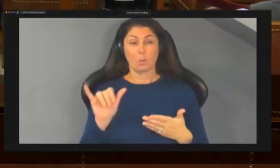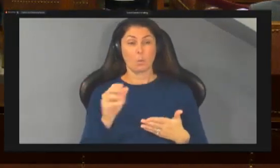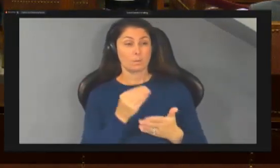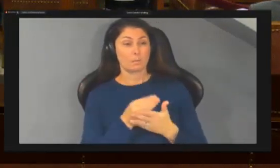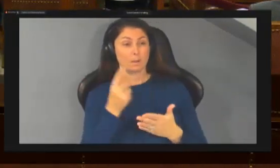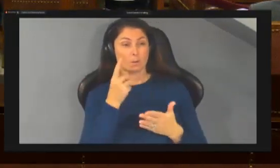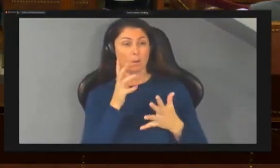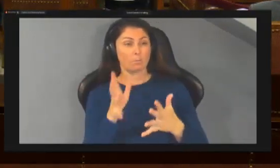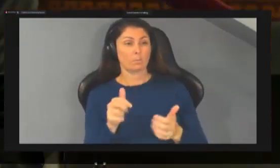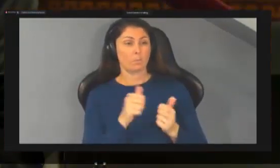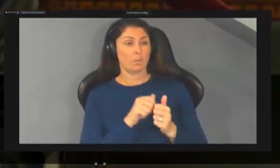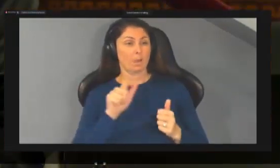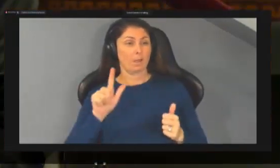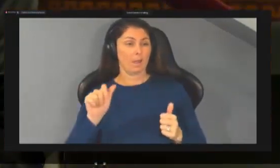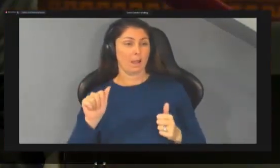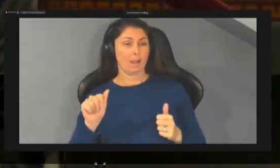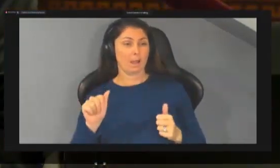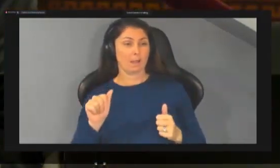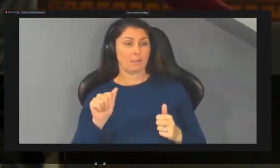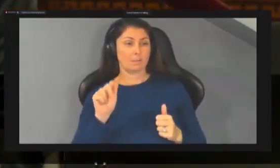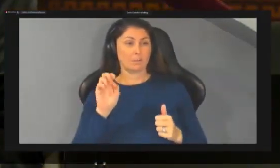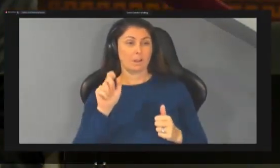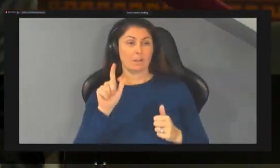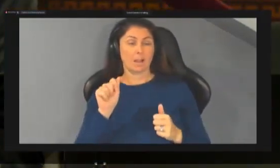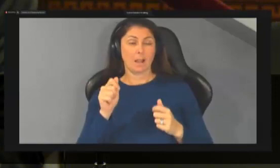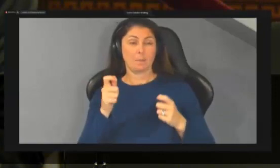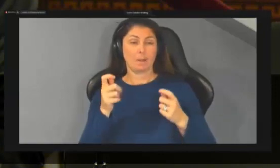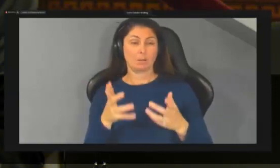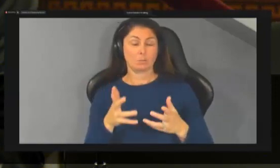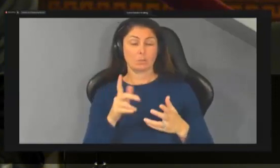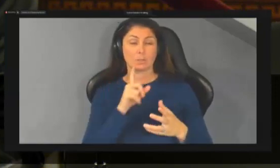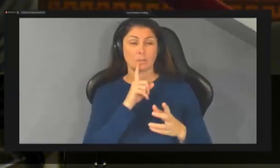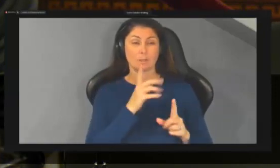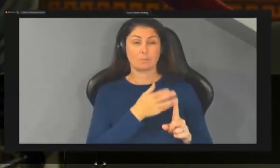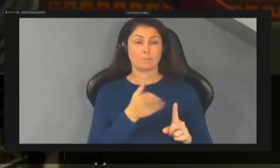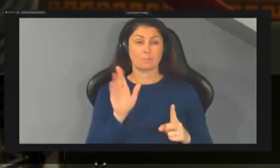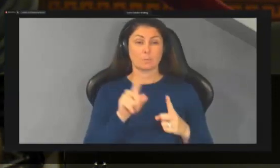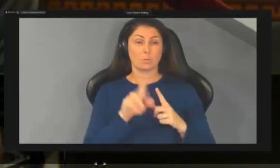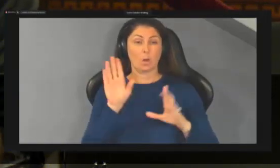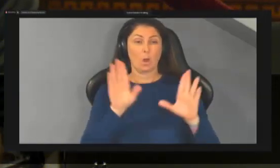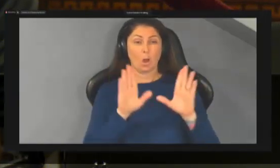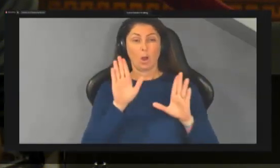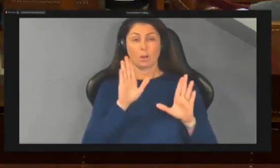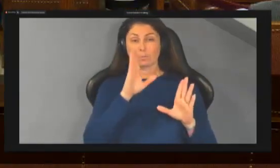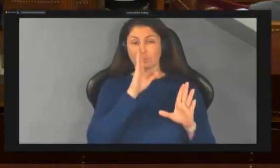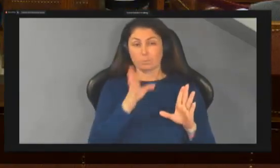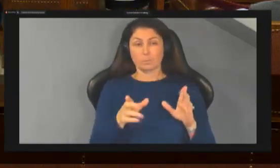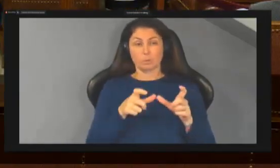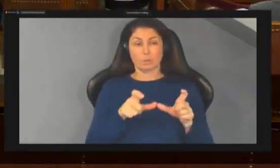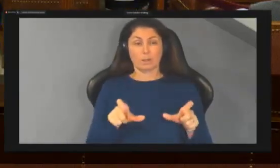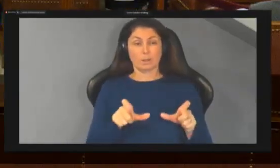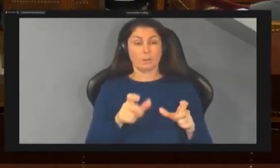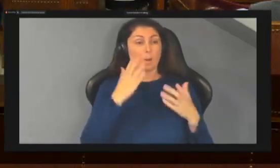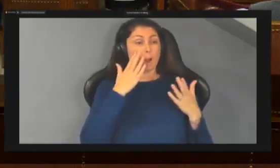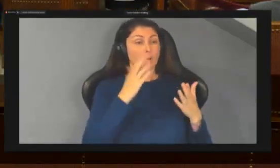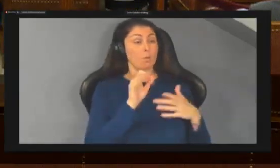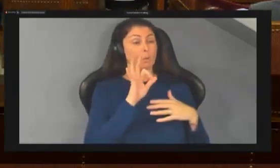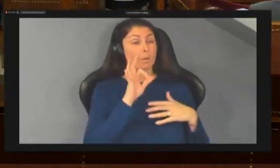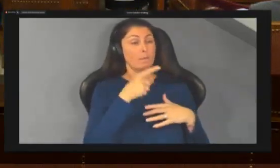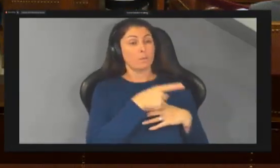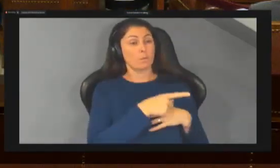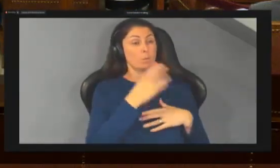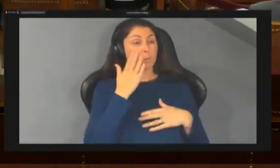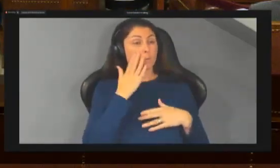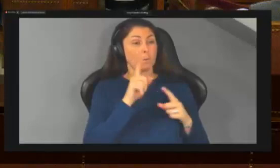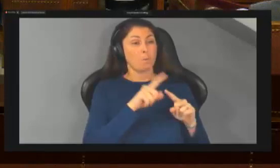LA. That they just, the ELA manages the auctions and it goes right into their checking account. So I don't know that you would know this or not, but I'm